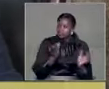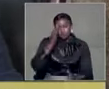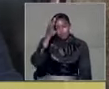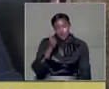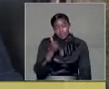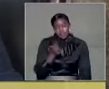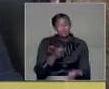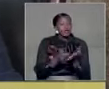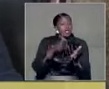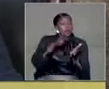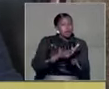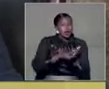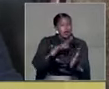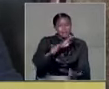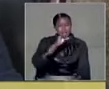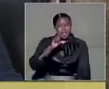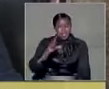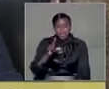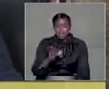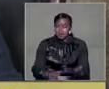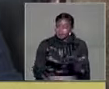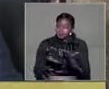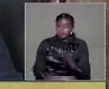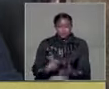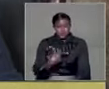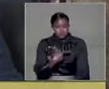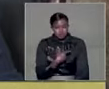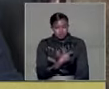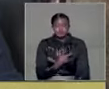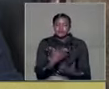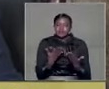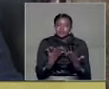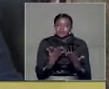ratifying the bill on universal health coverage, especially on healthcare financing.